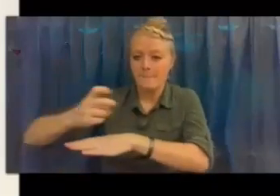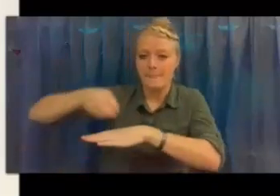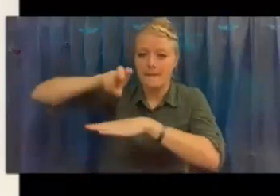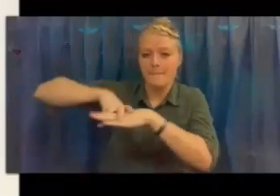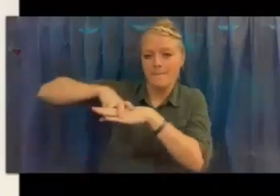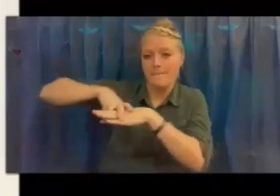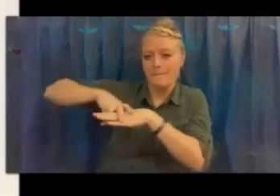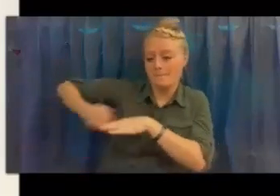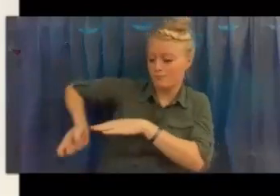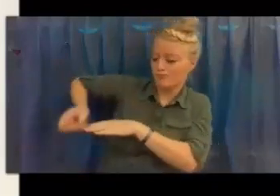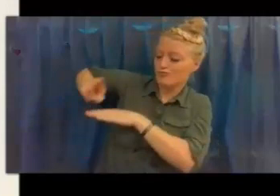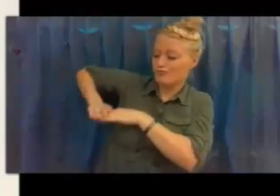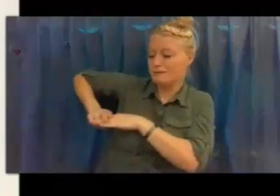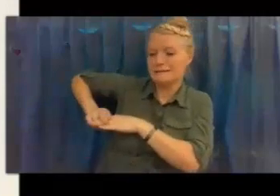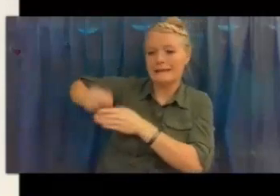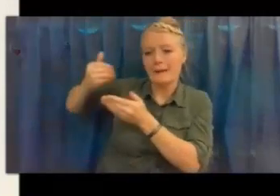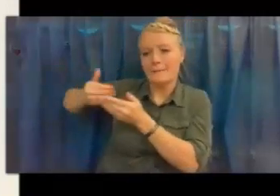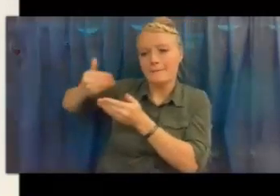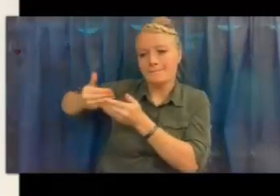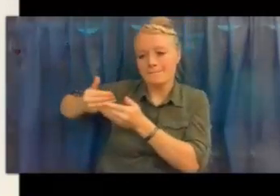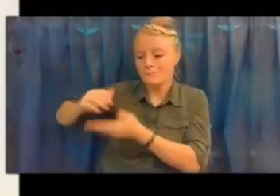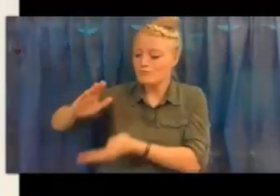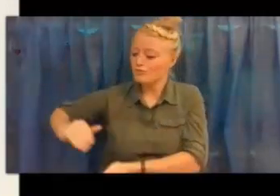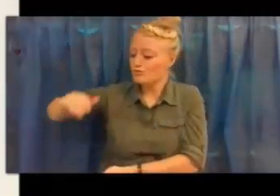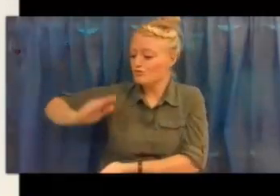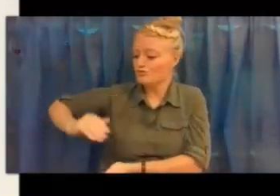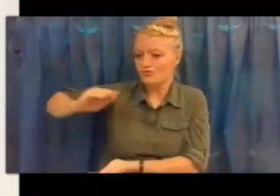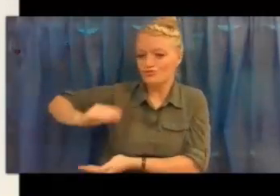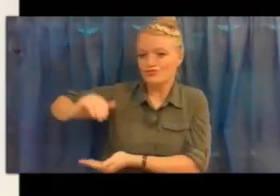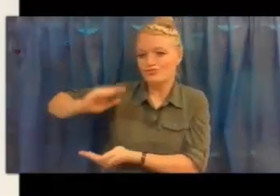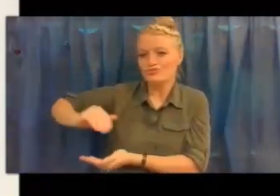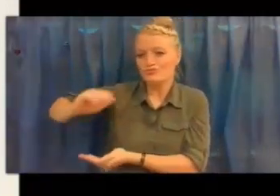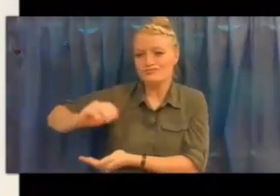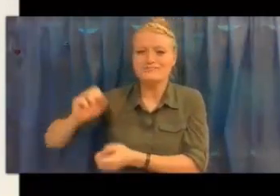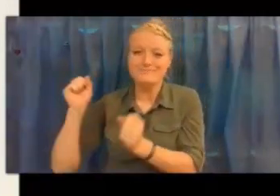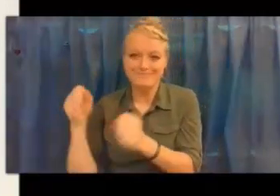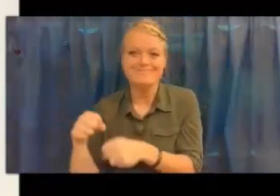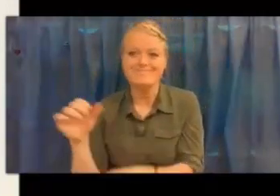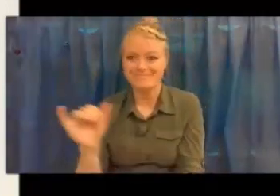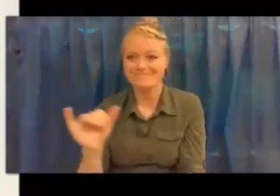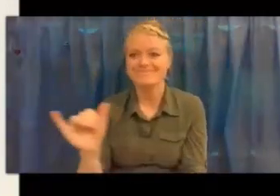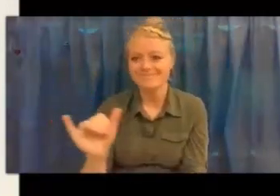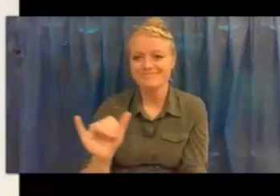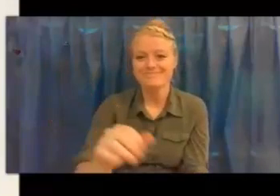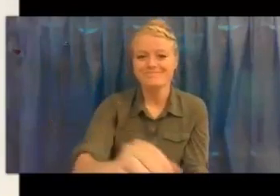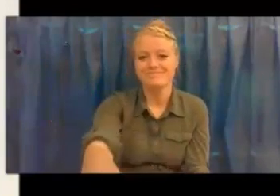They like that. They also like to come sit on your lap. Come sit next to you so you